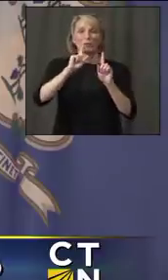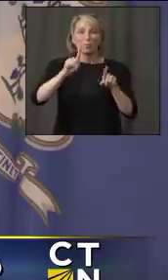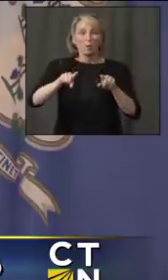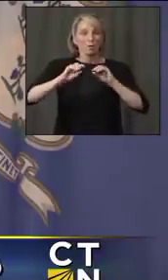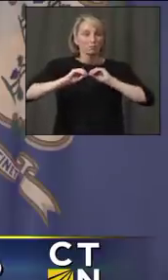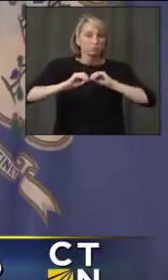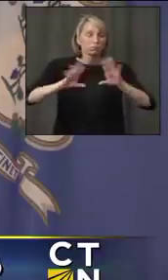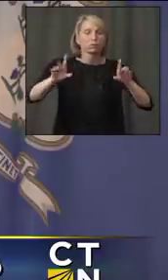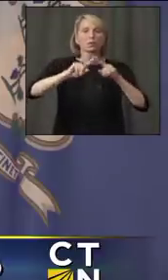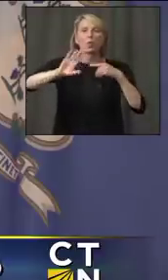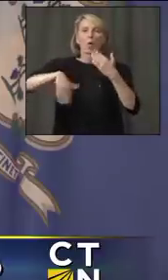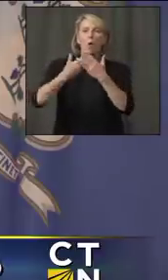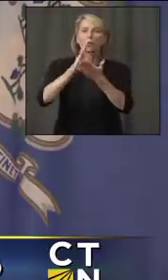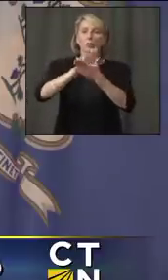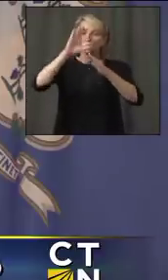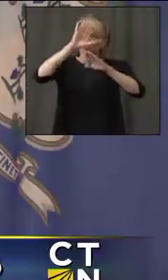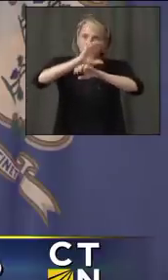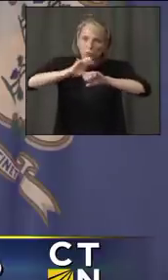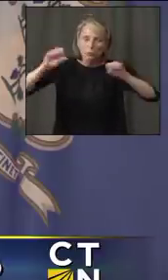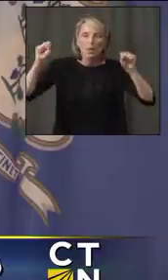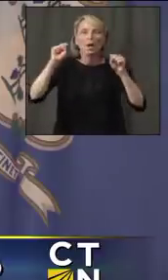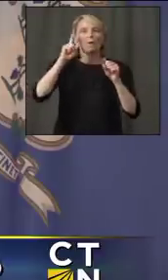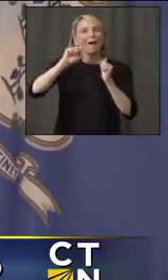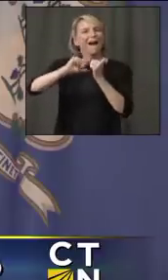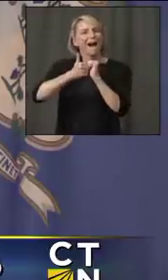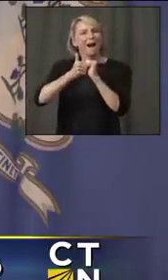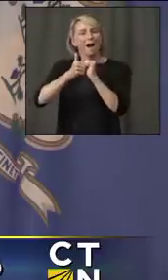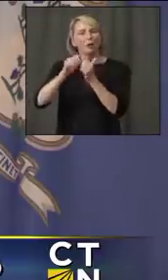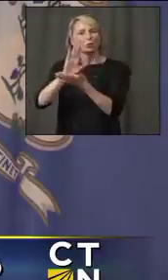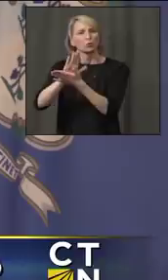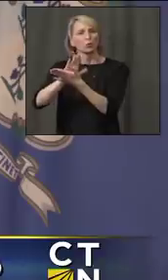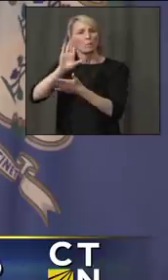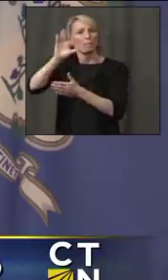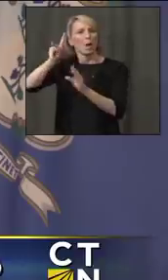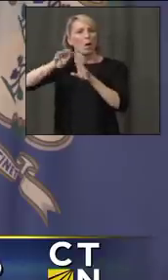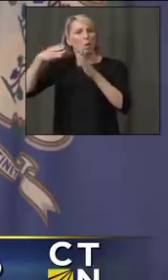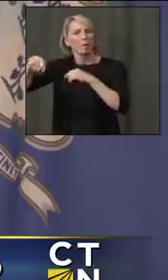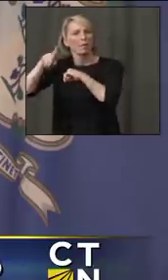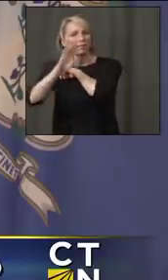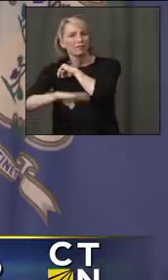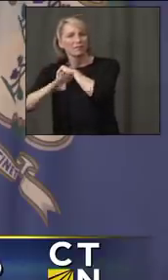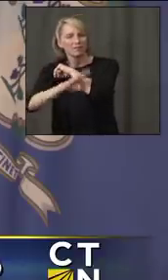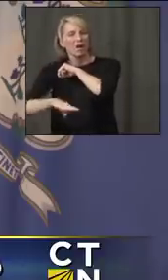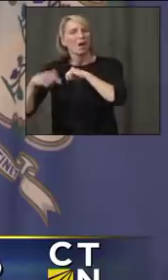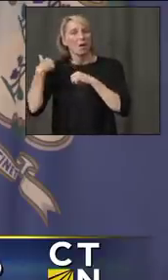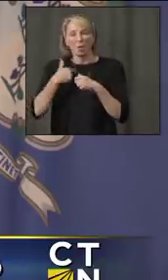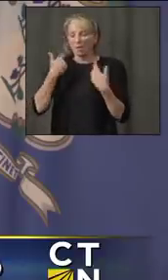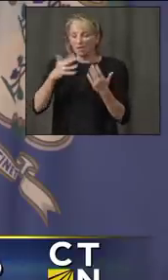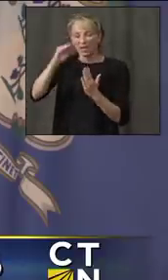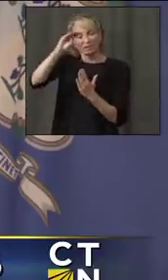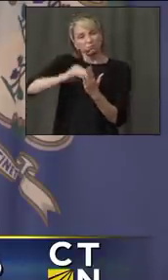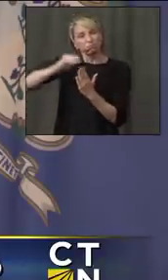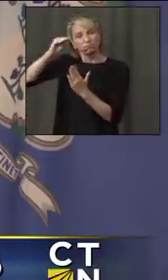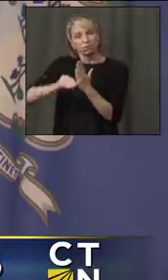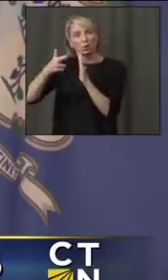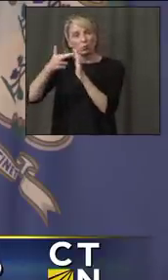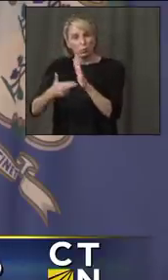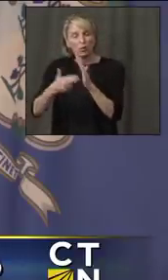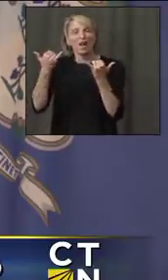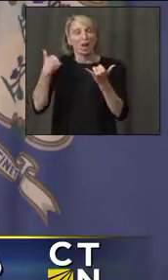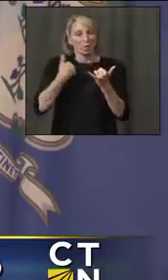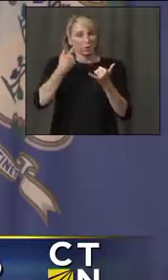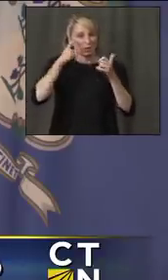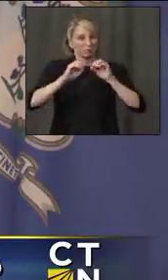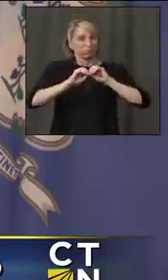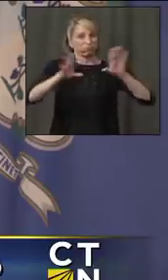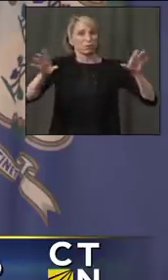to all the superintendents, it's going out to all the major stakeholders, and we look forward to their comment and as we refine this over the